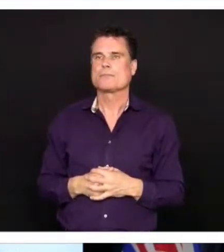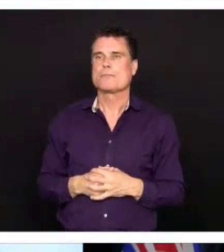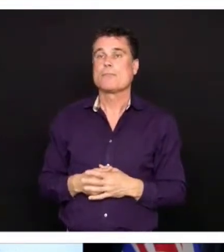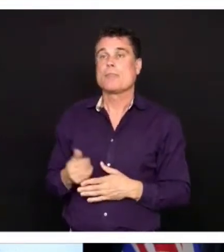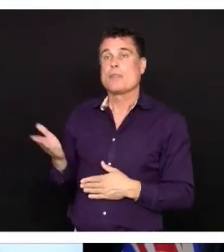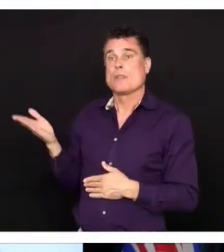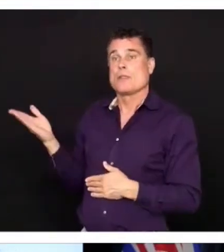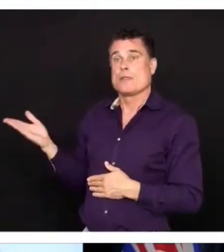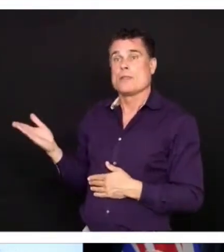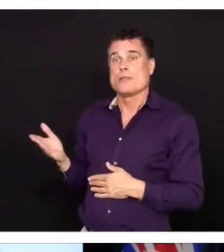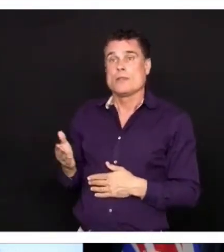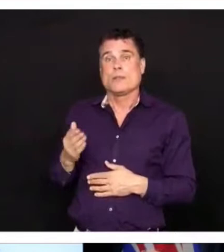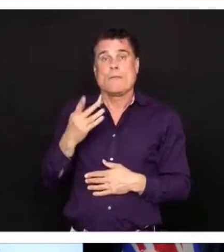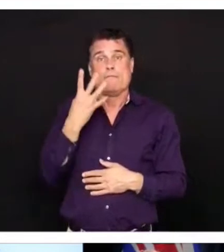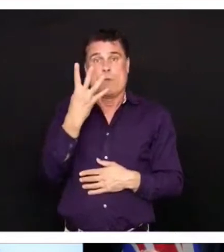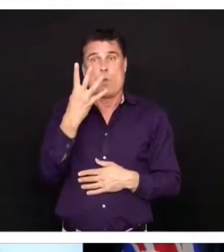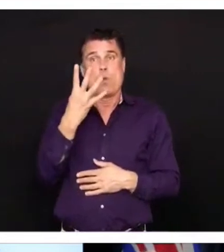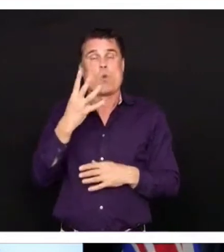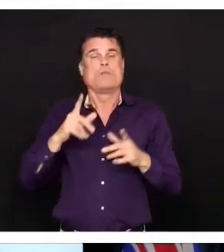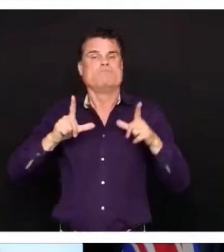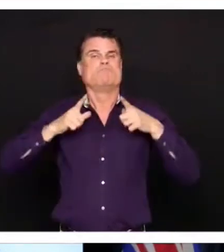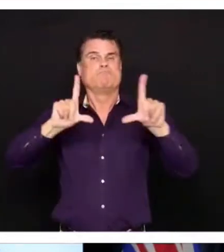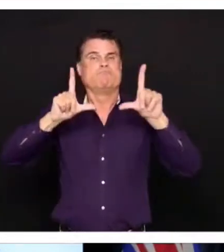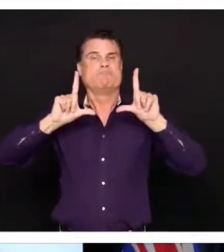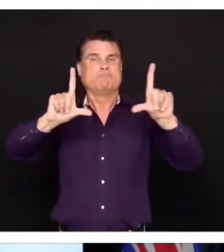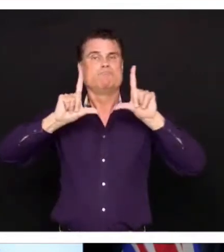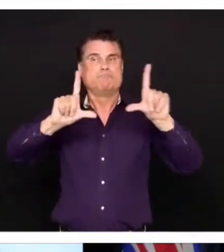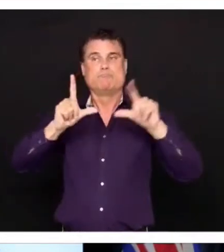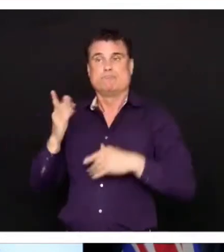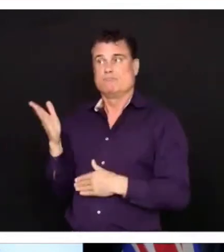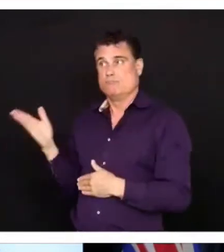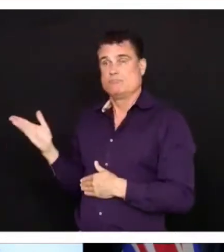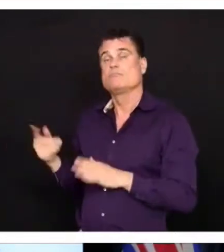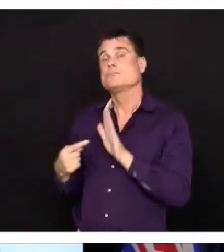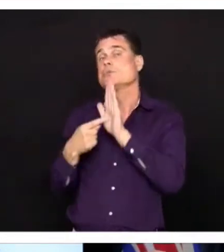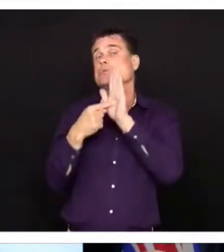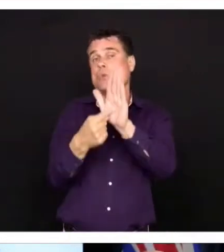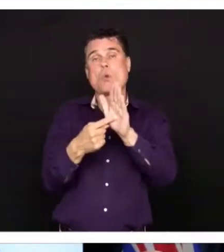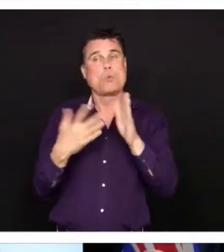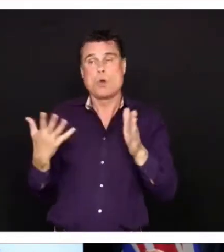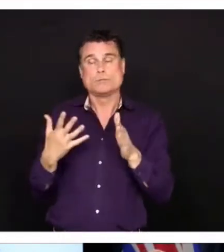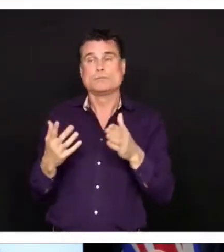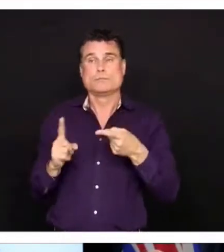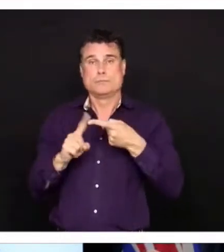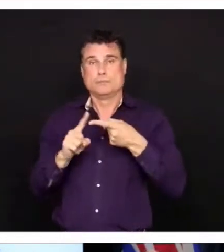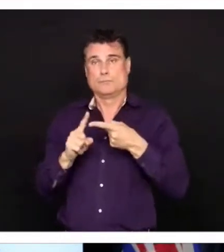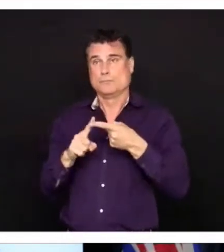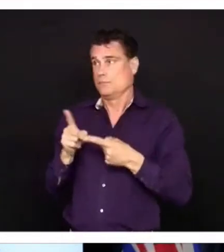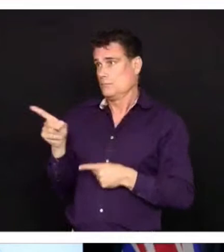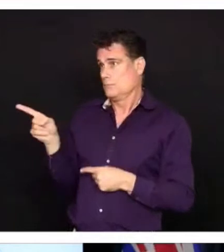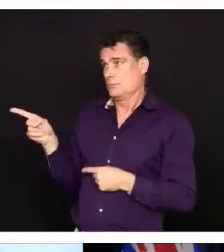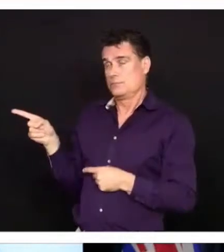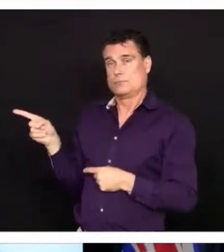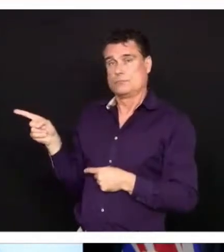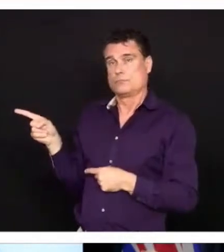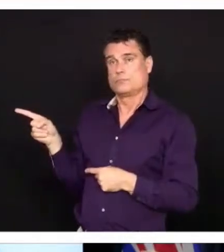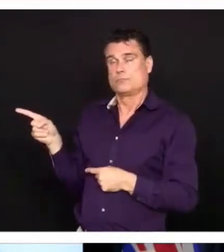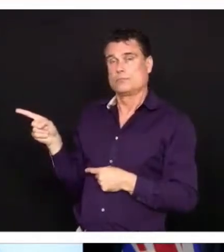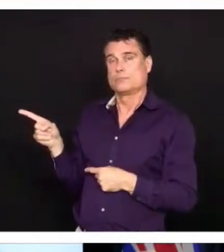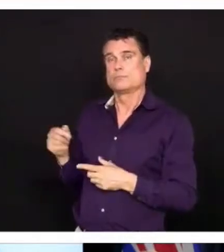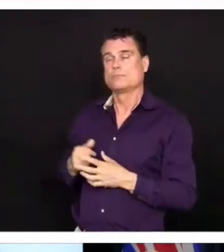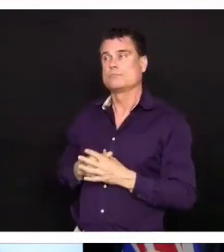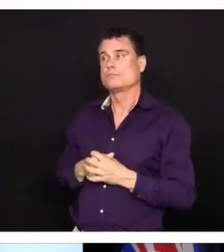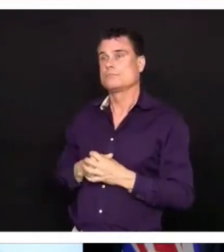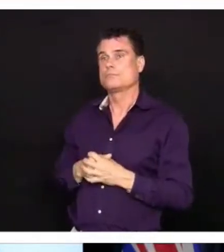trajectories that we presented before with the updated data from here in BC. So, and some updated data, of course, from the